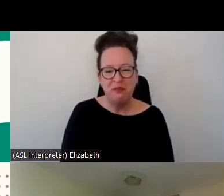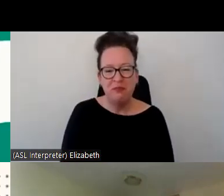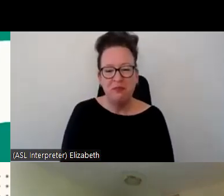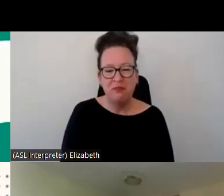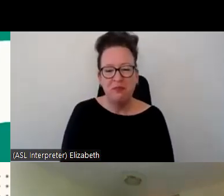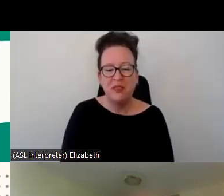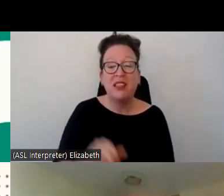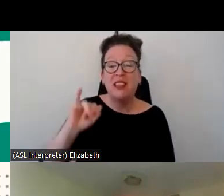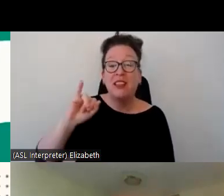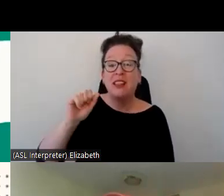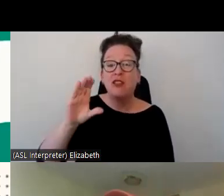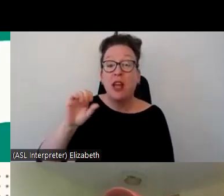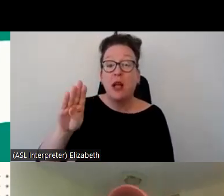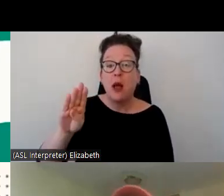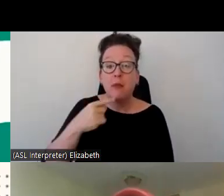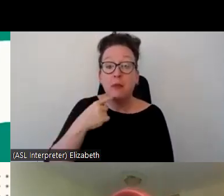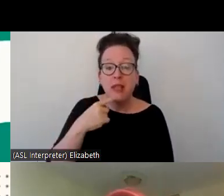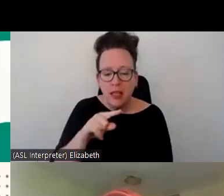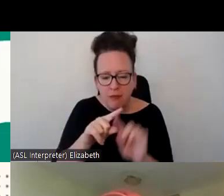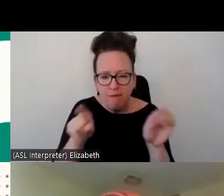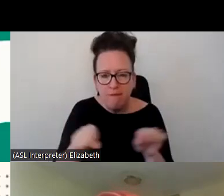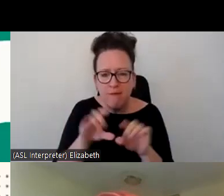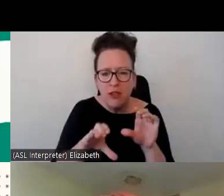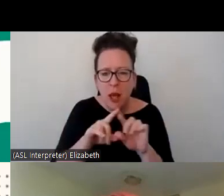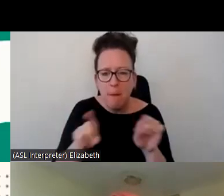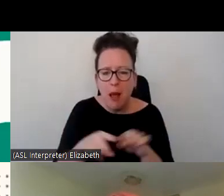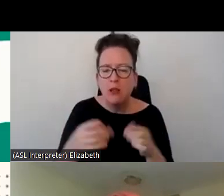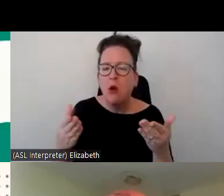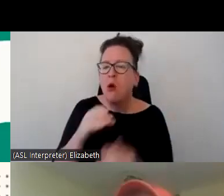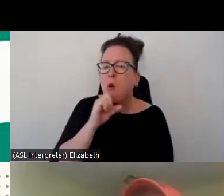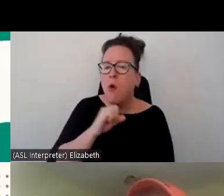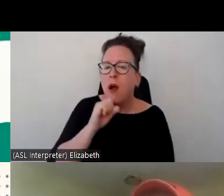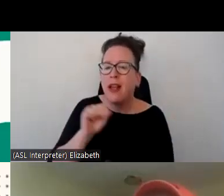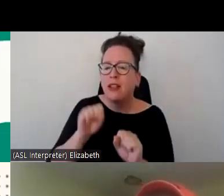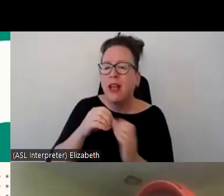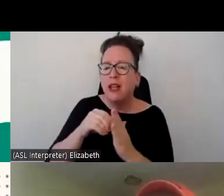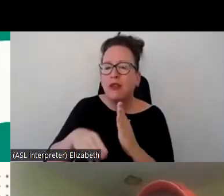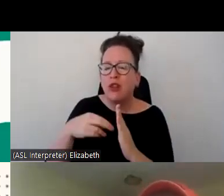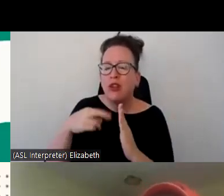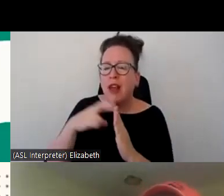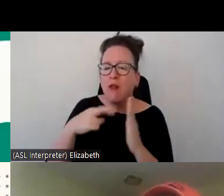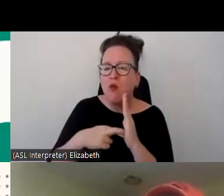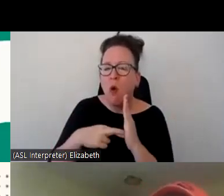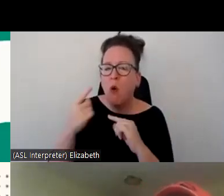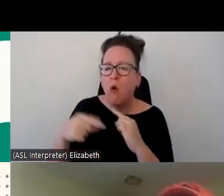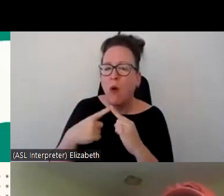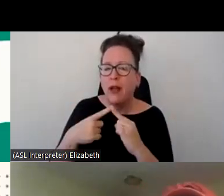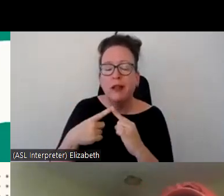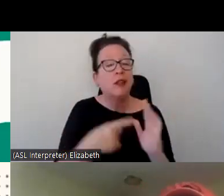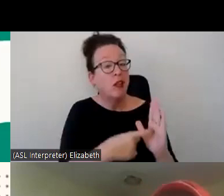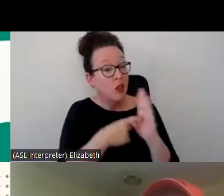have a question in the chat. At what age can a student enroll? So you have to be